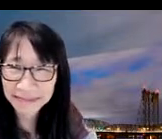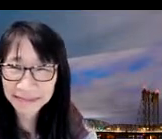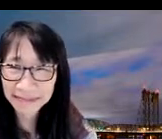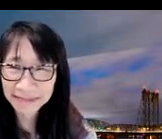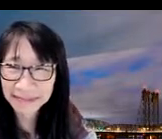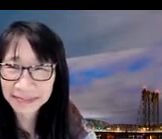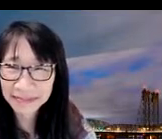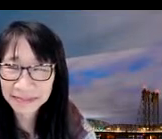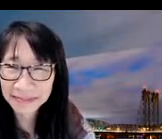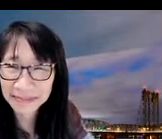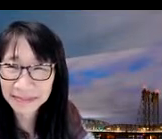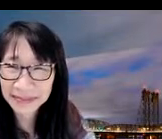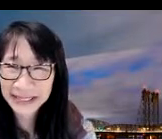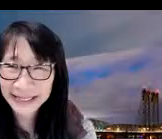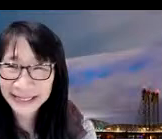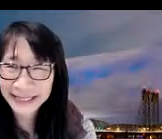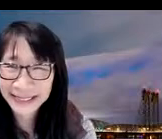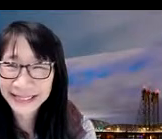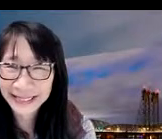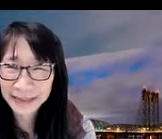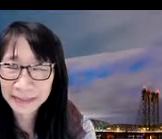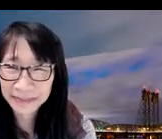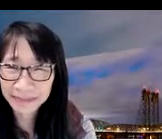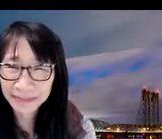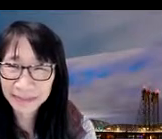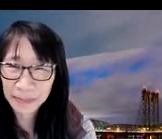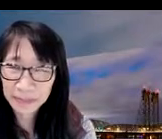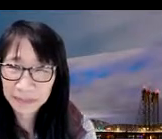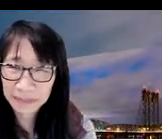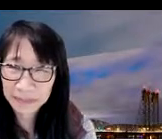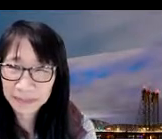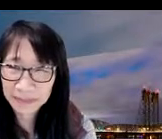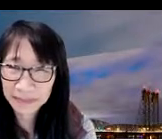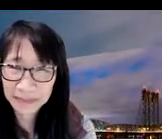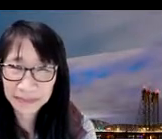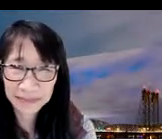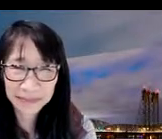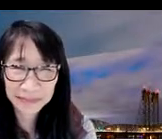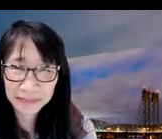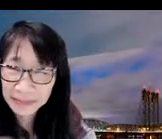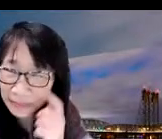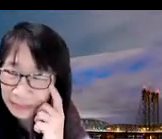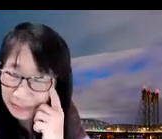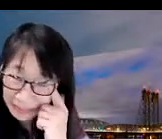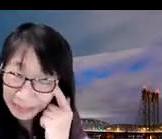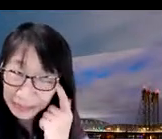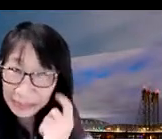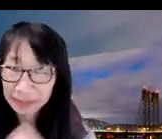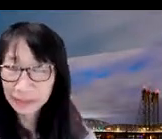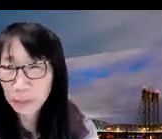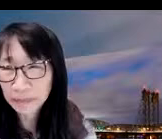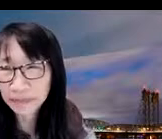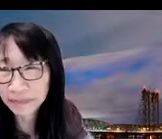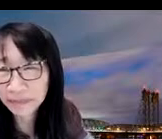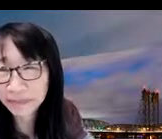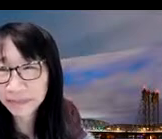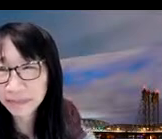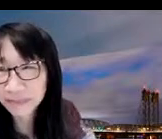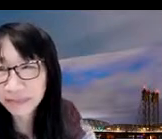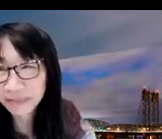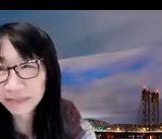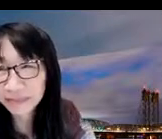which I'm sure most of us recognize, which is something I wish I were able to use a lot more, except that right